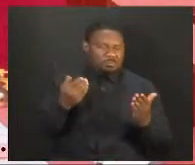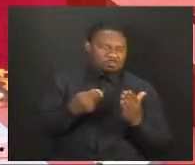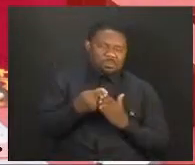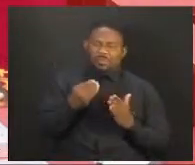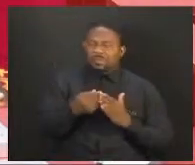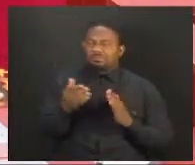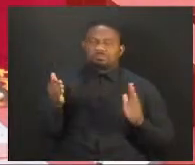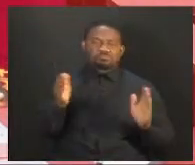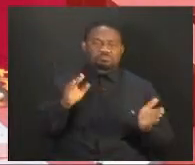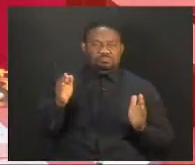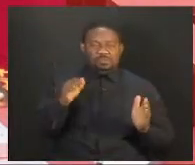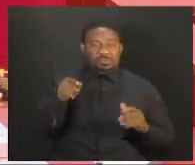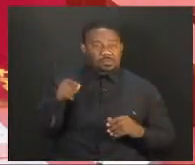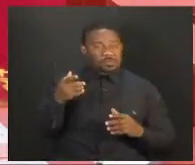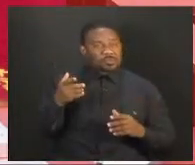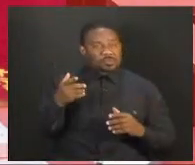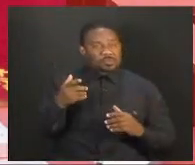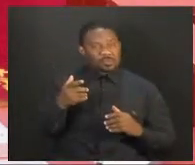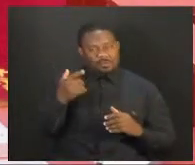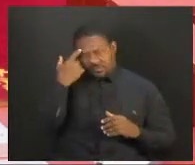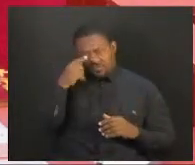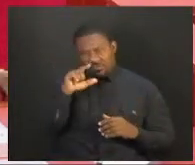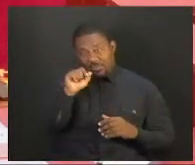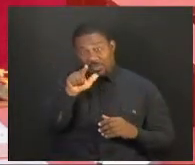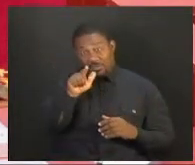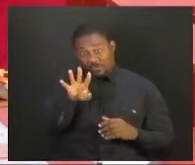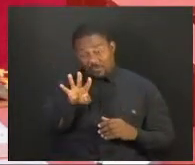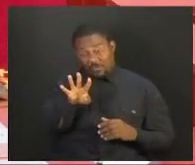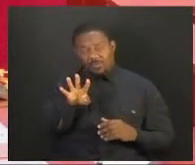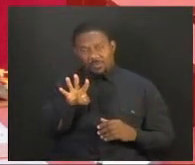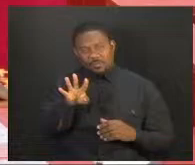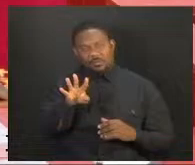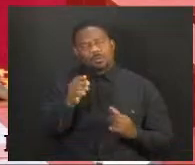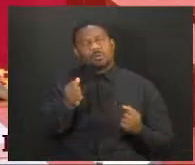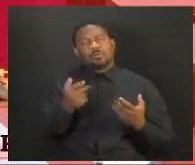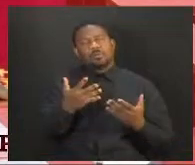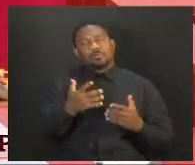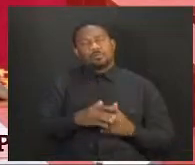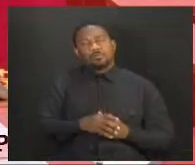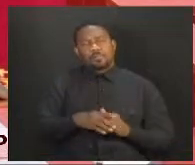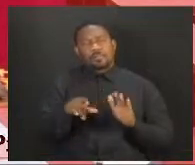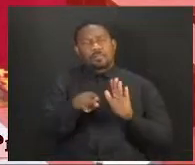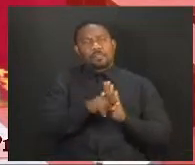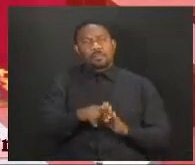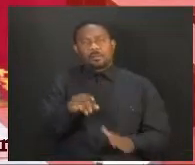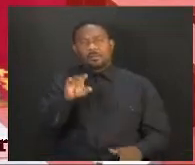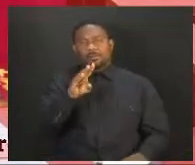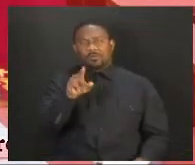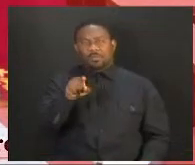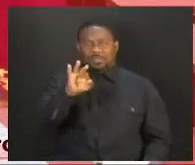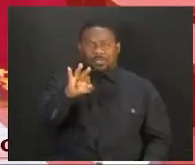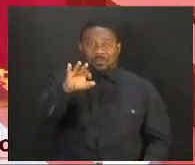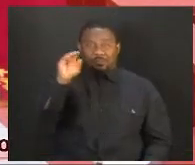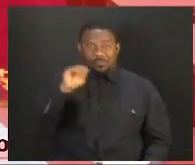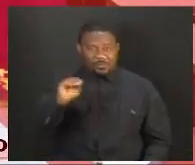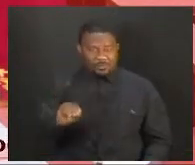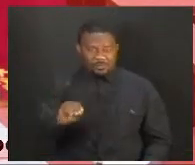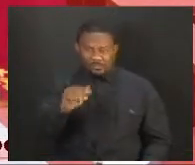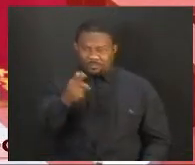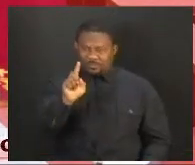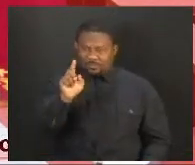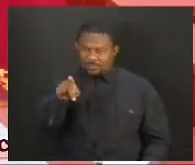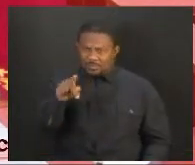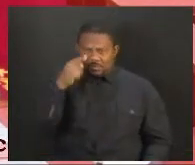on commitment basis for 2024 was a deficit of 7.9% of GDP against a target